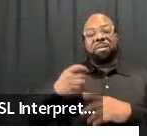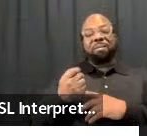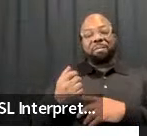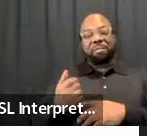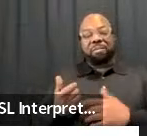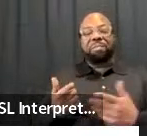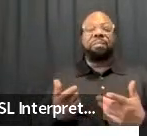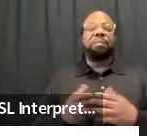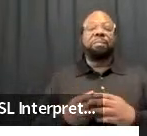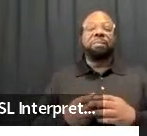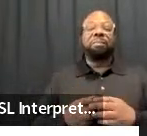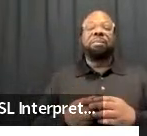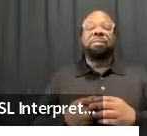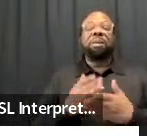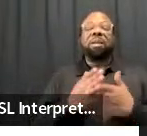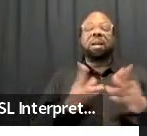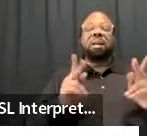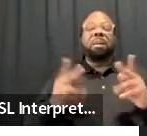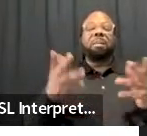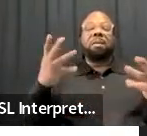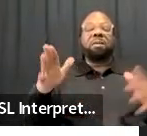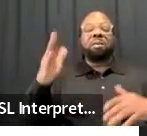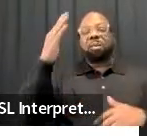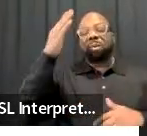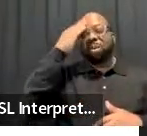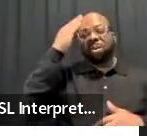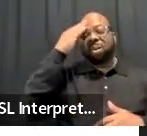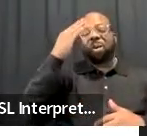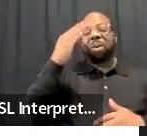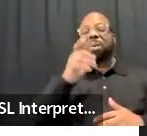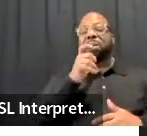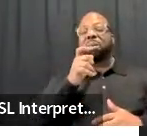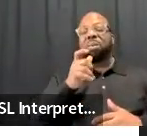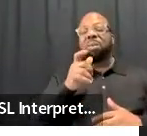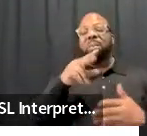certainly something we've been aware of and tracking as part of our research.